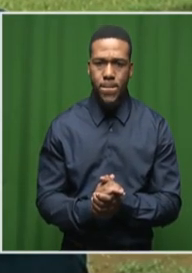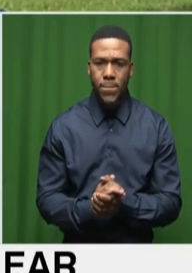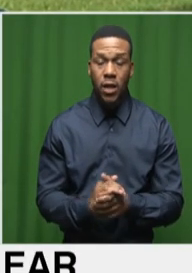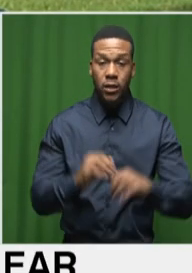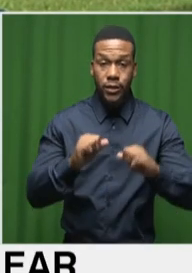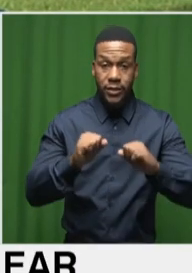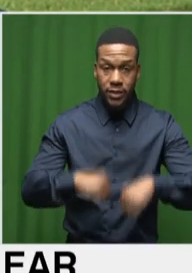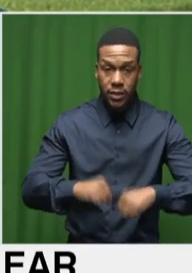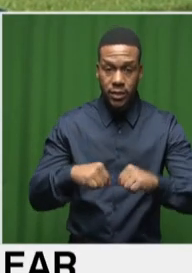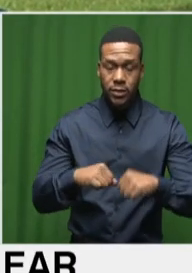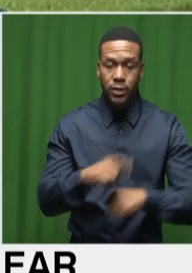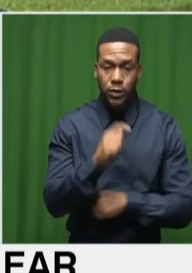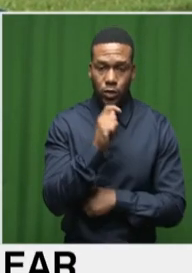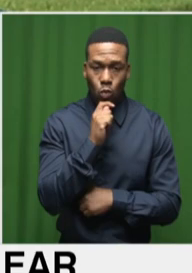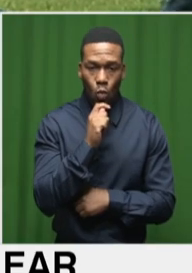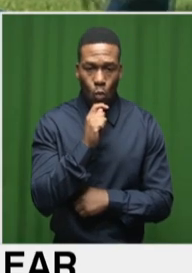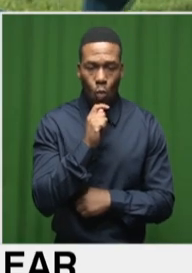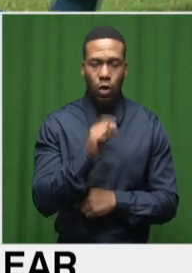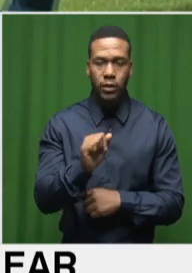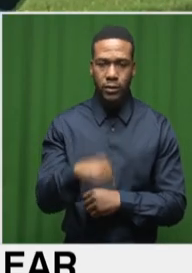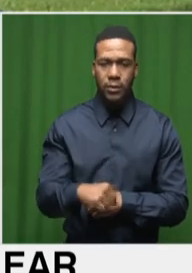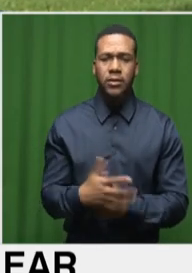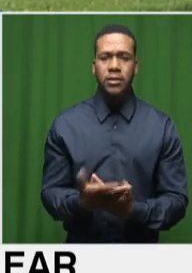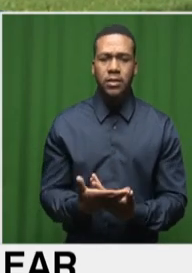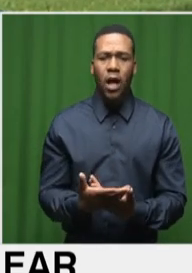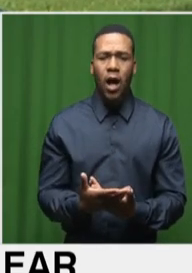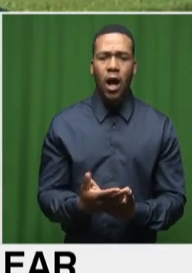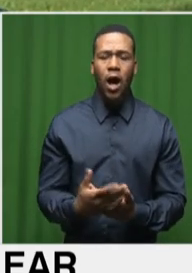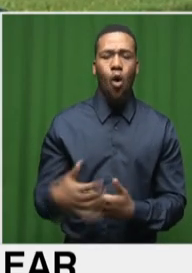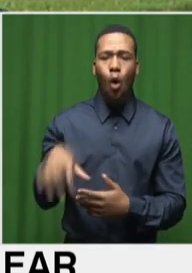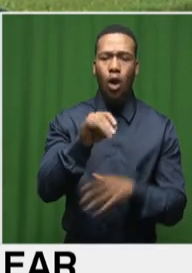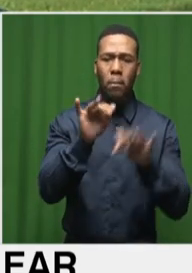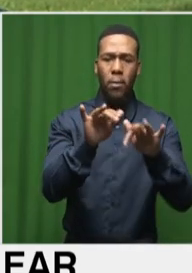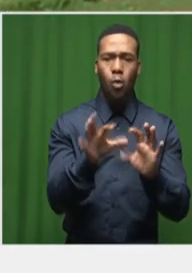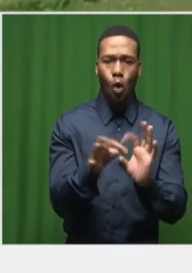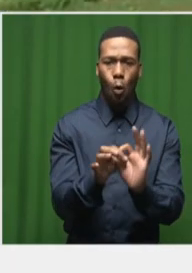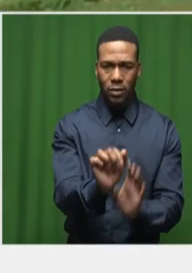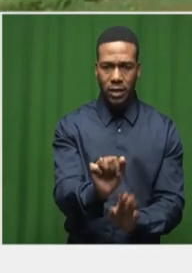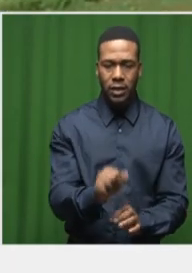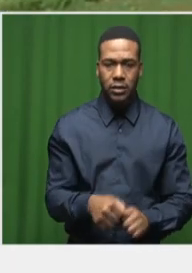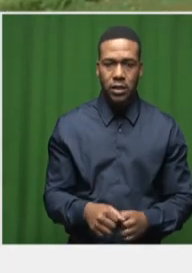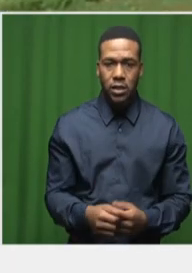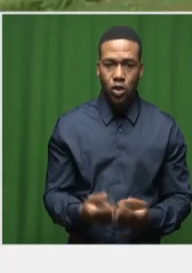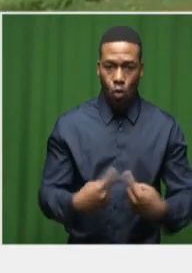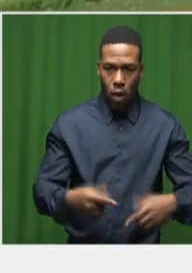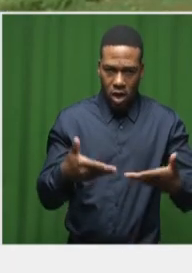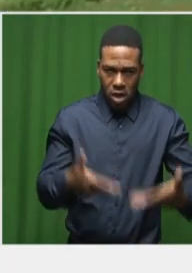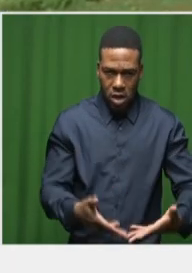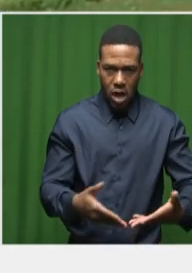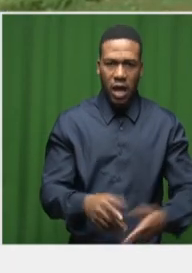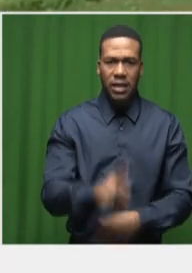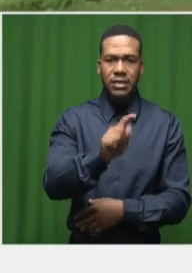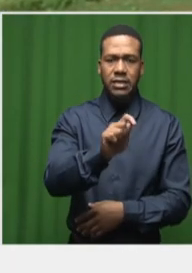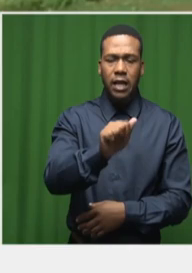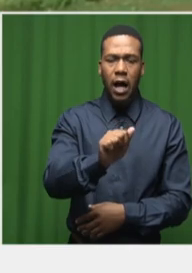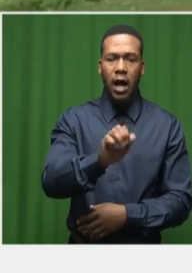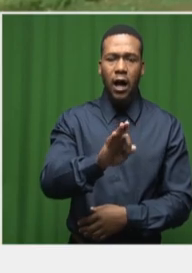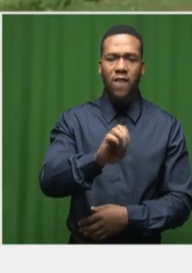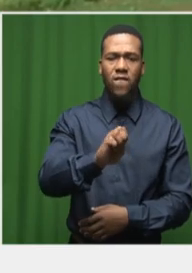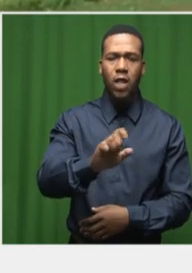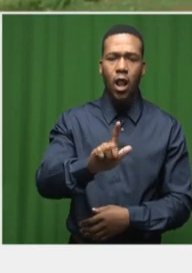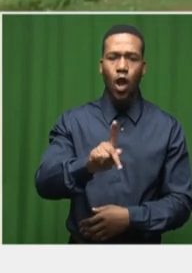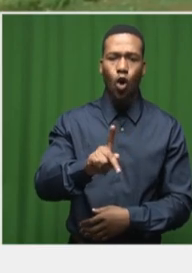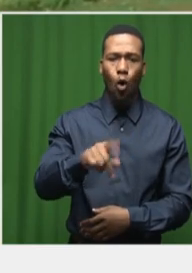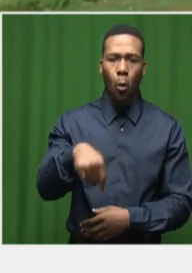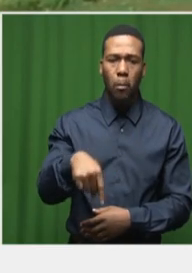Yes, good morning to you indeed, Lebo, and the viewers at home. We are here at the Tafelkop Stadium. This is just outside